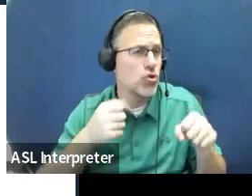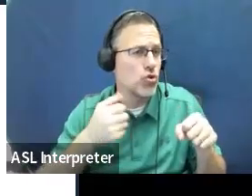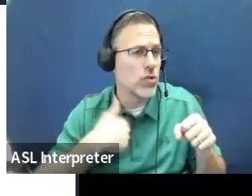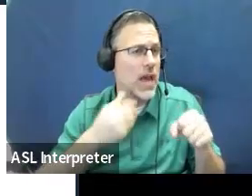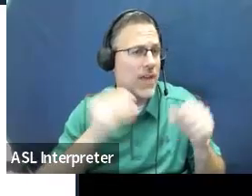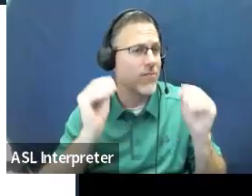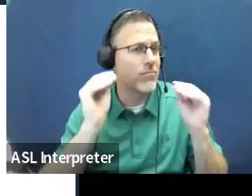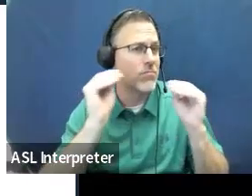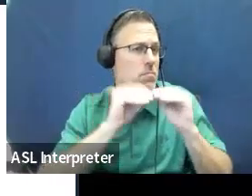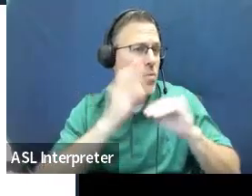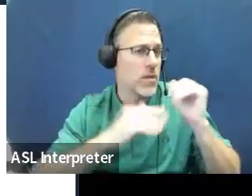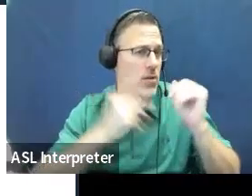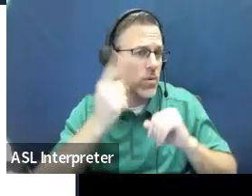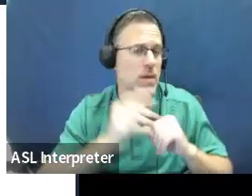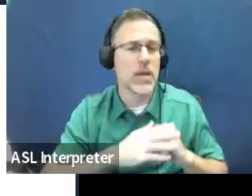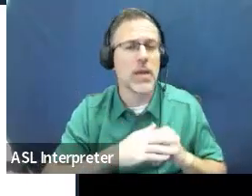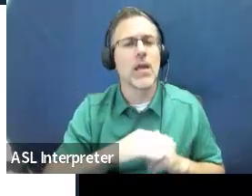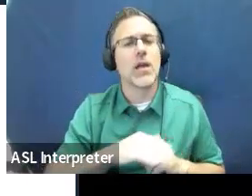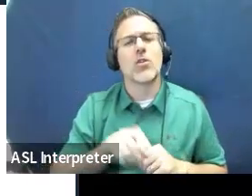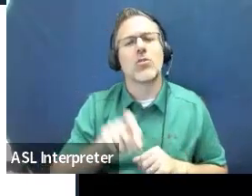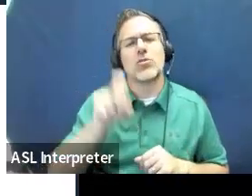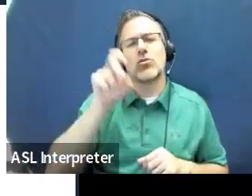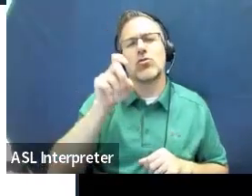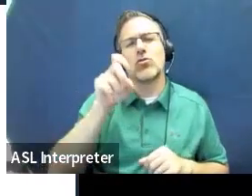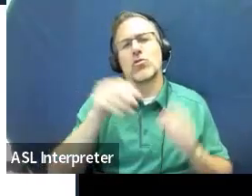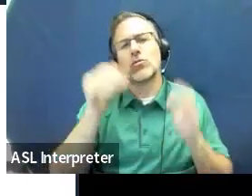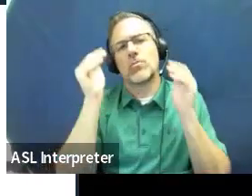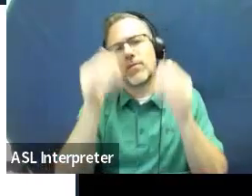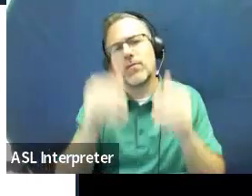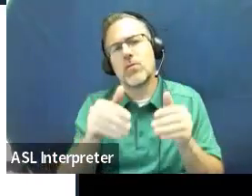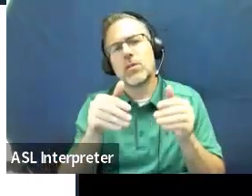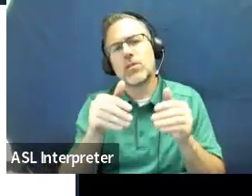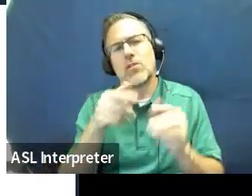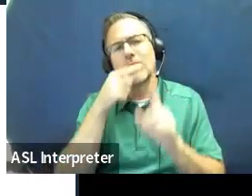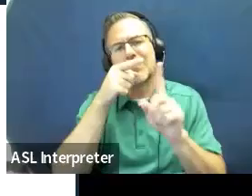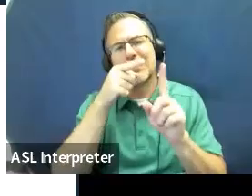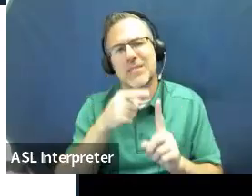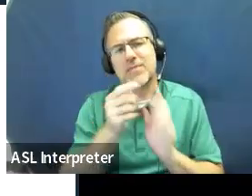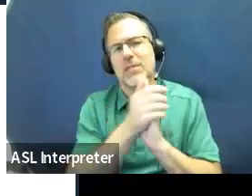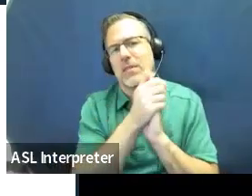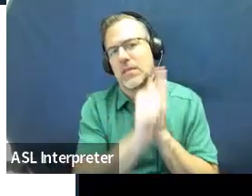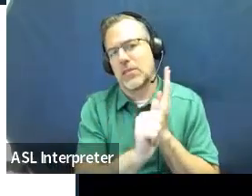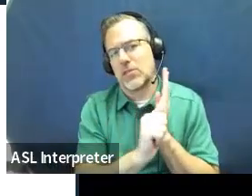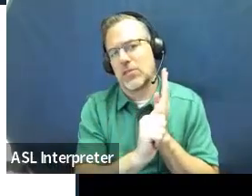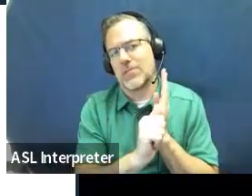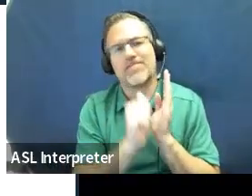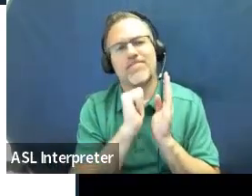it really should be more focused on those specific skills rather than